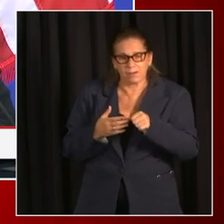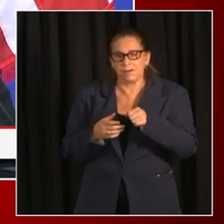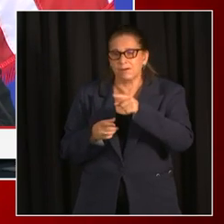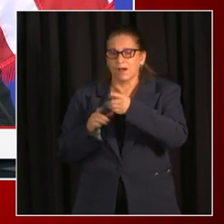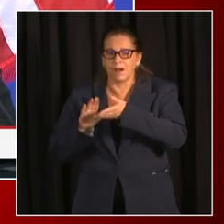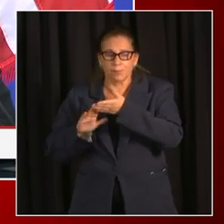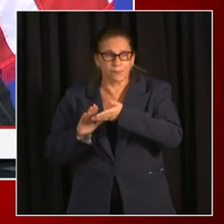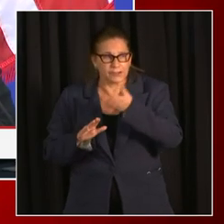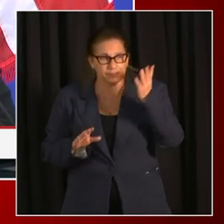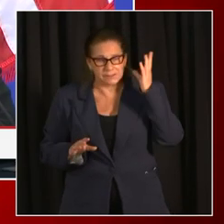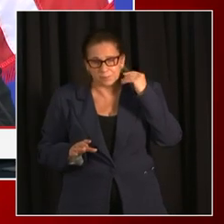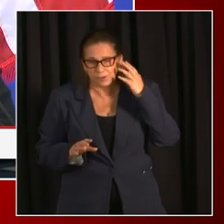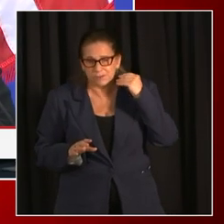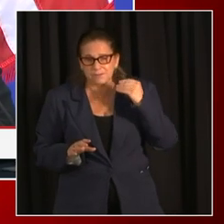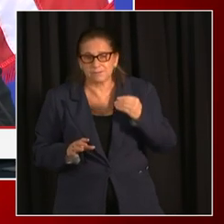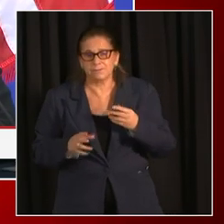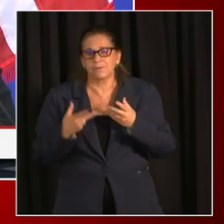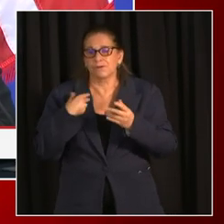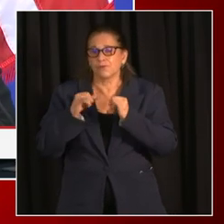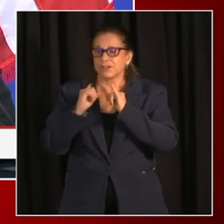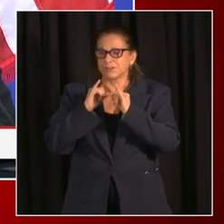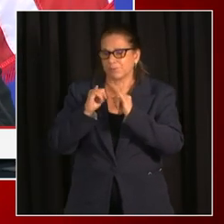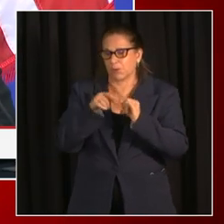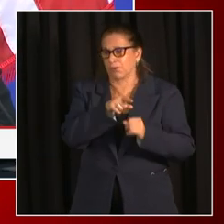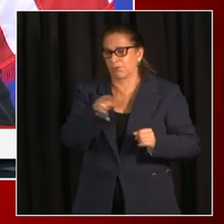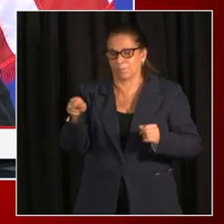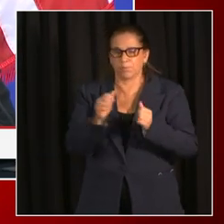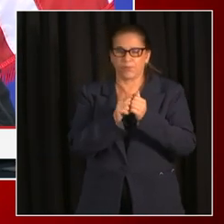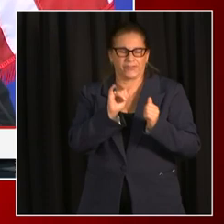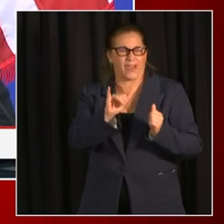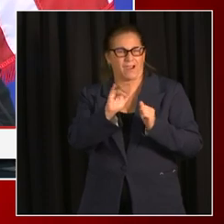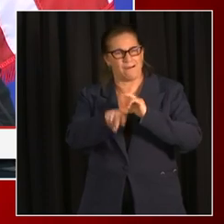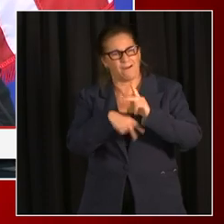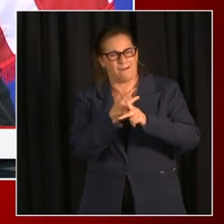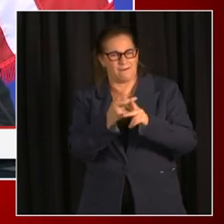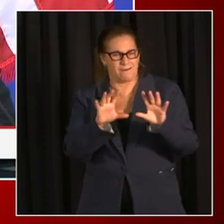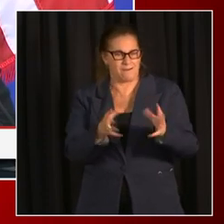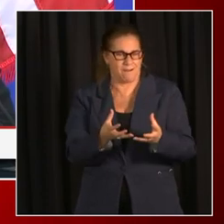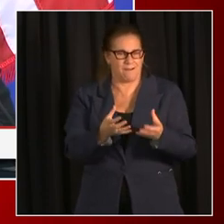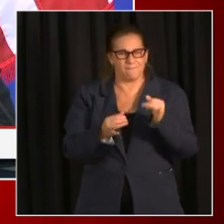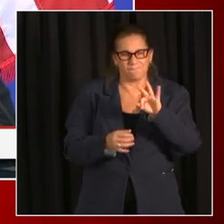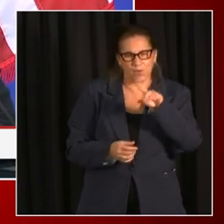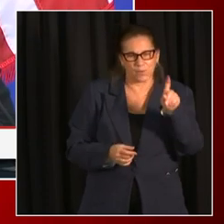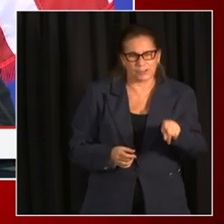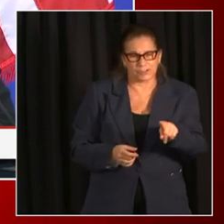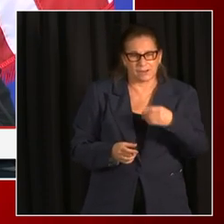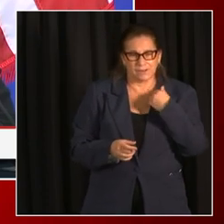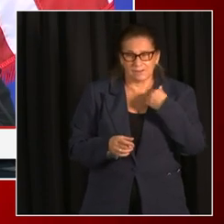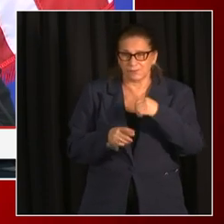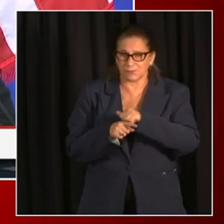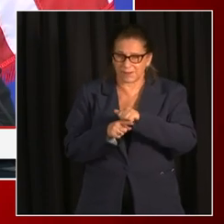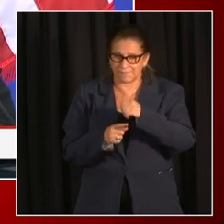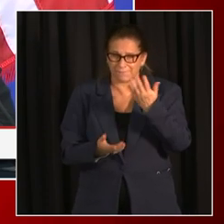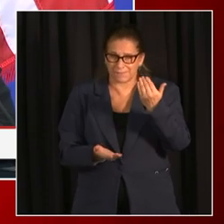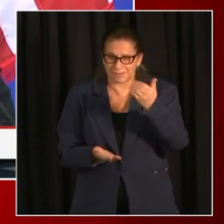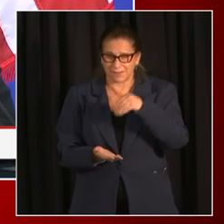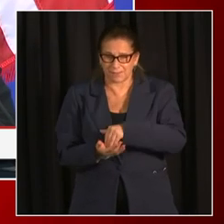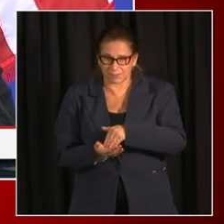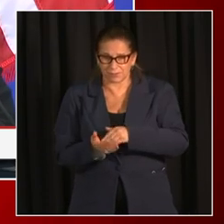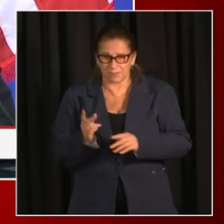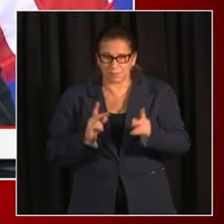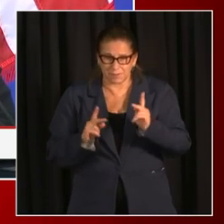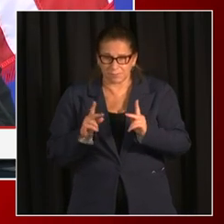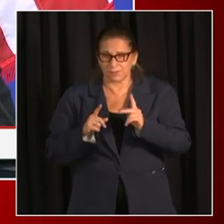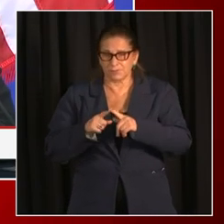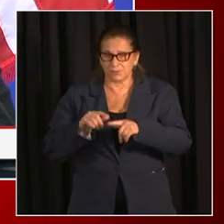experience do you have? Because standing up 1,500 people to work polls, those are operations issues.